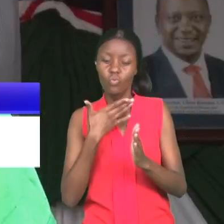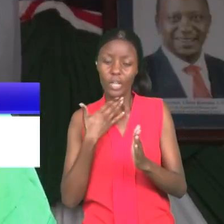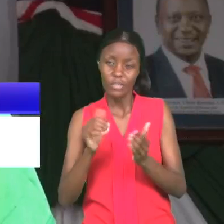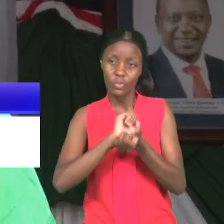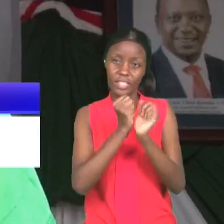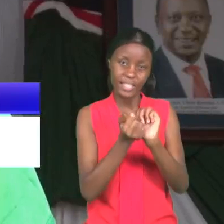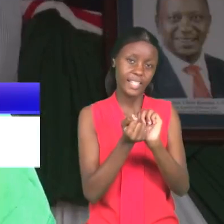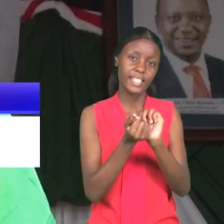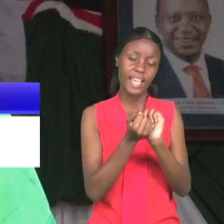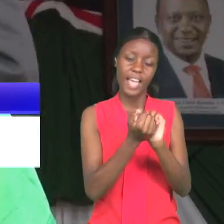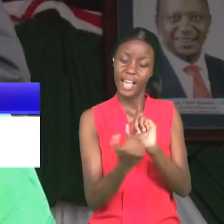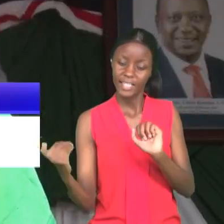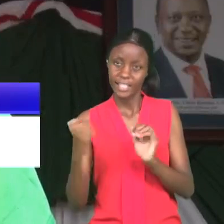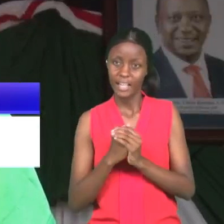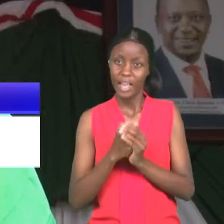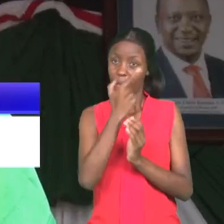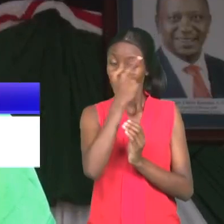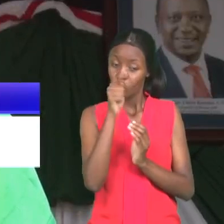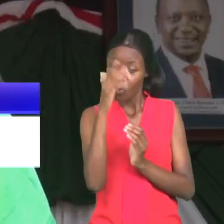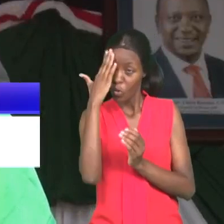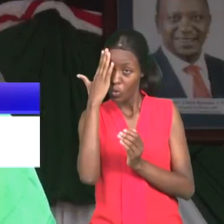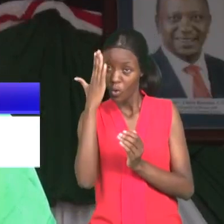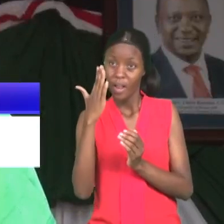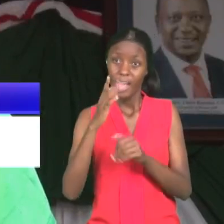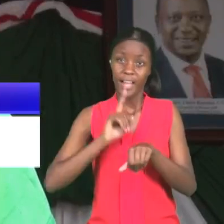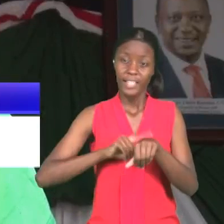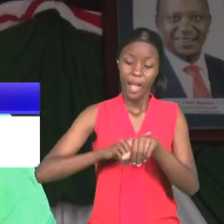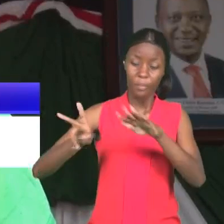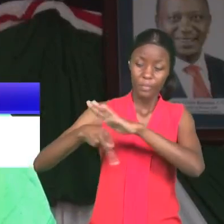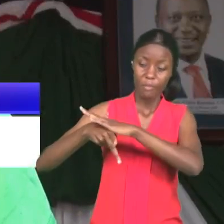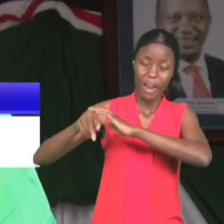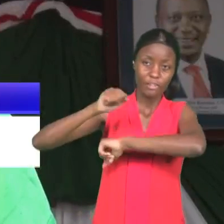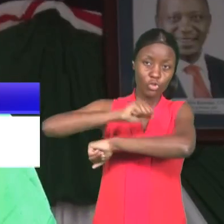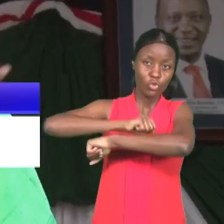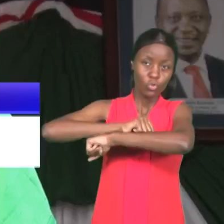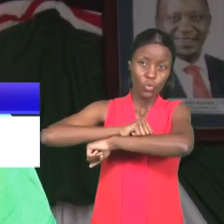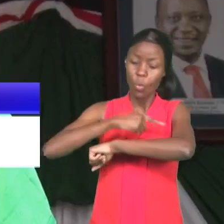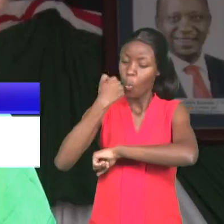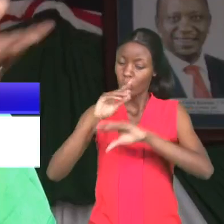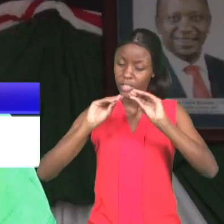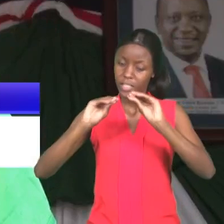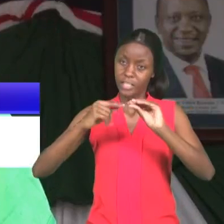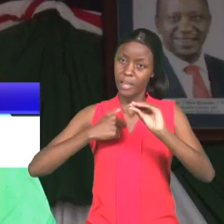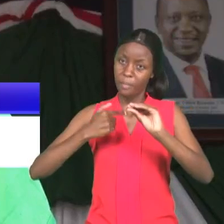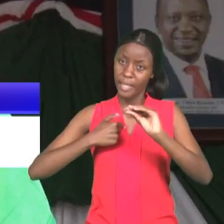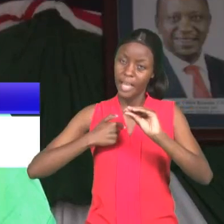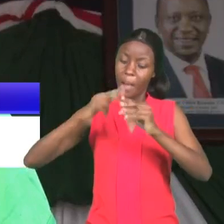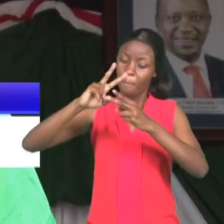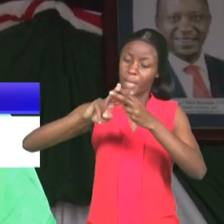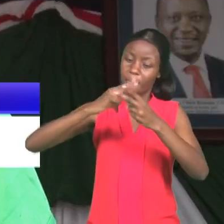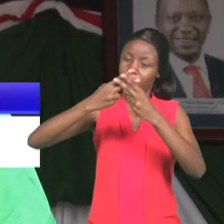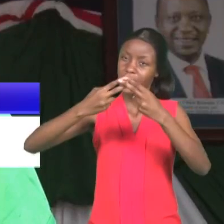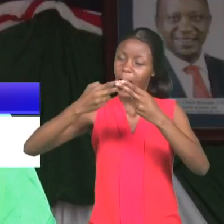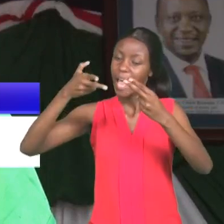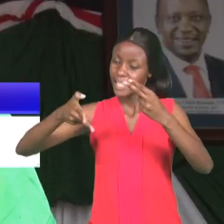Because my colleagues, I still recall that my primary school teacher, who taught me how to multiply, is